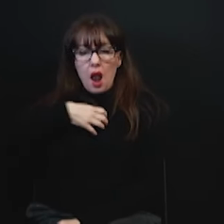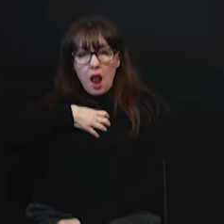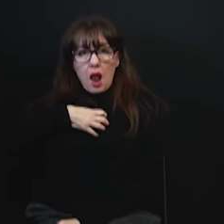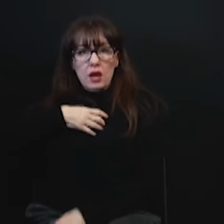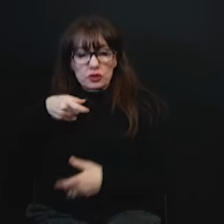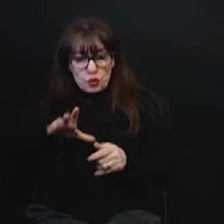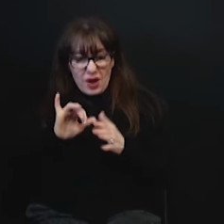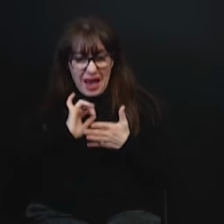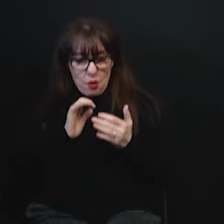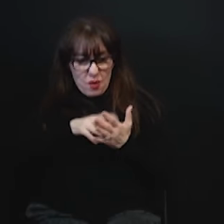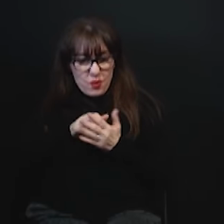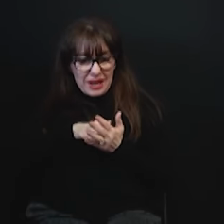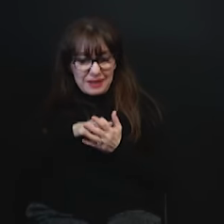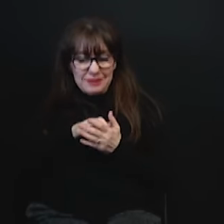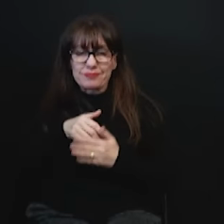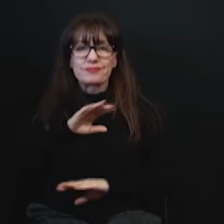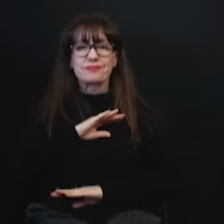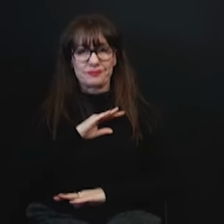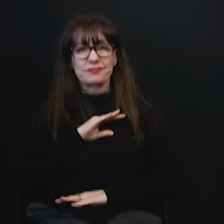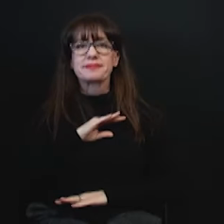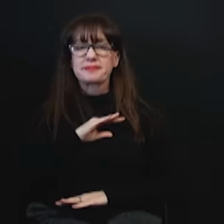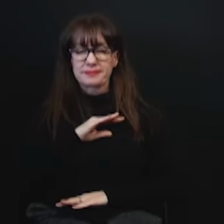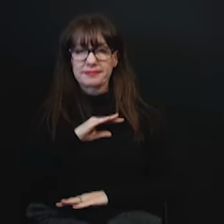weakness is more than sufficient.